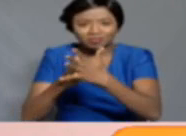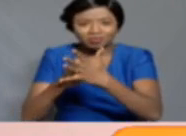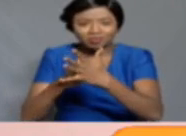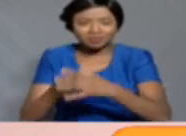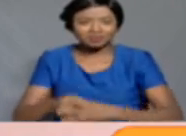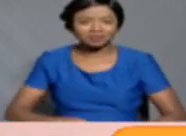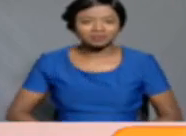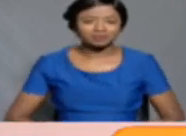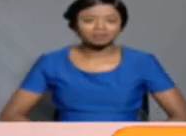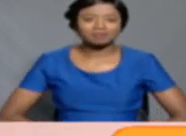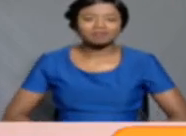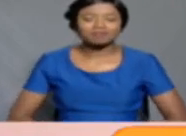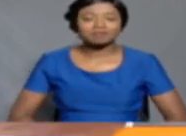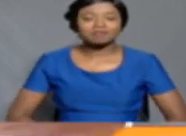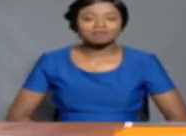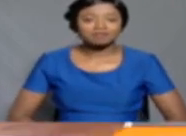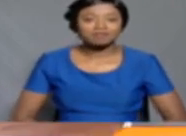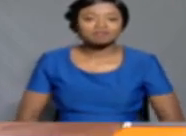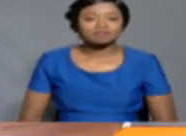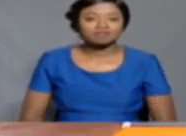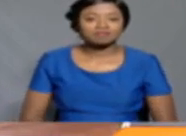look at it this way.